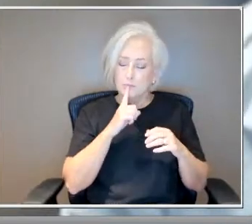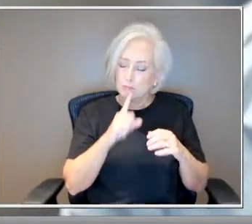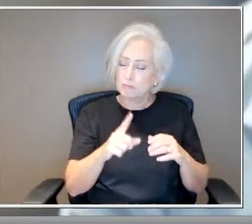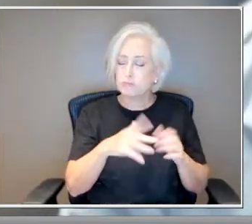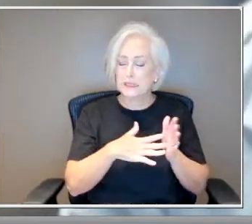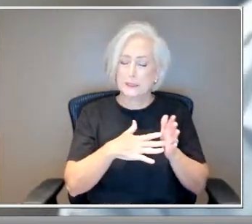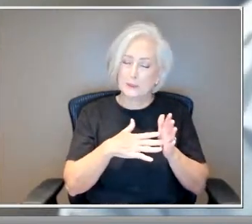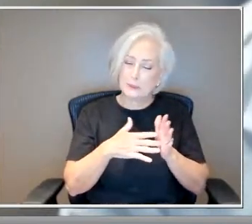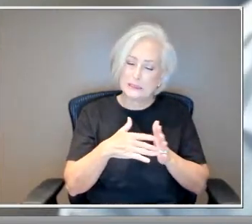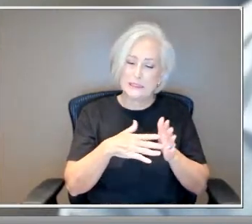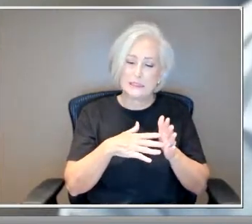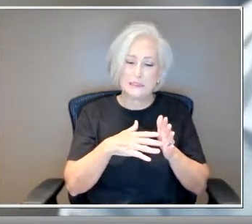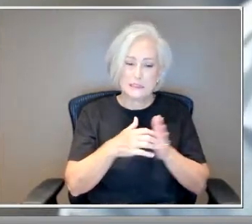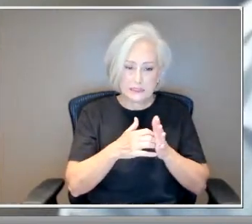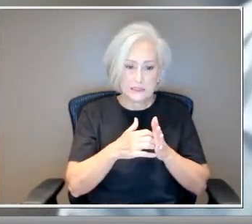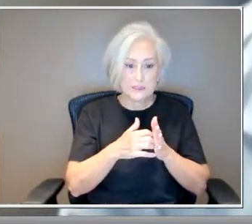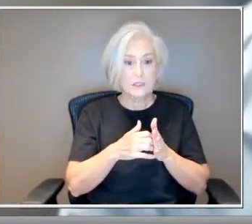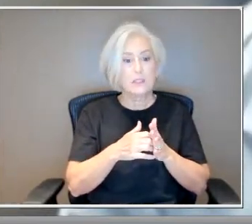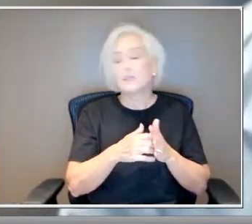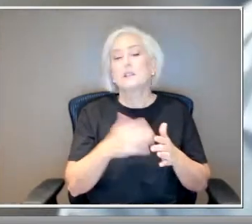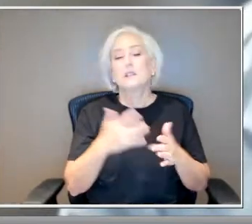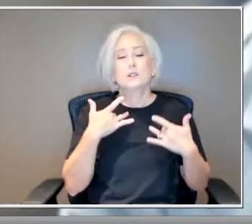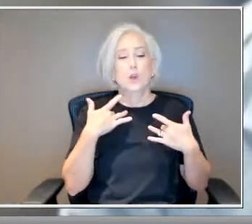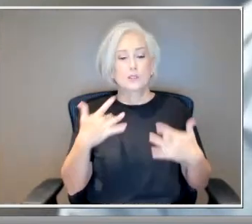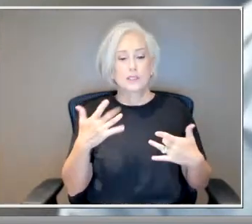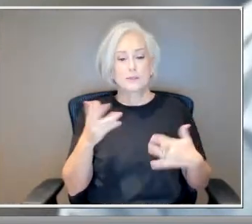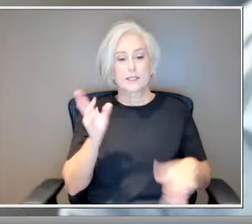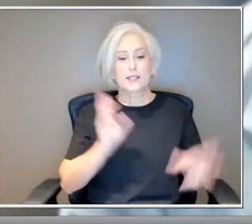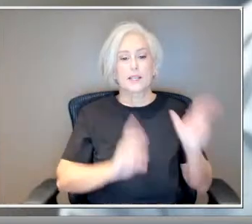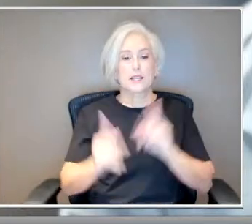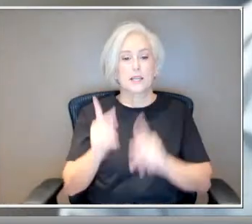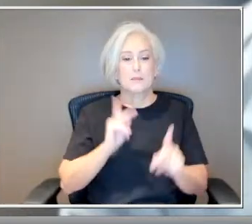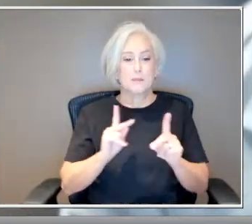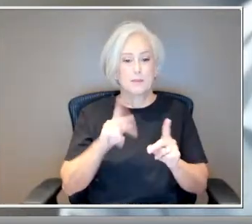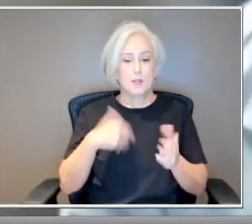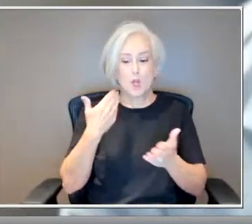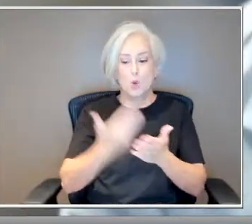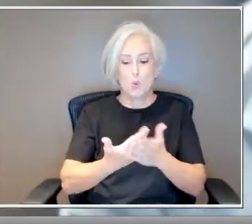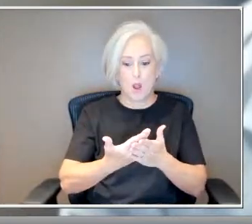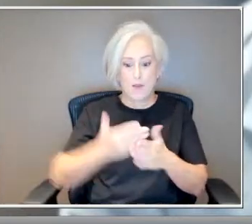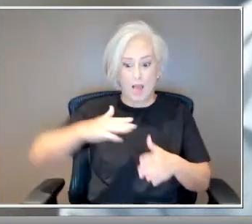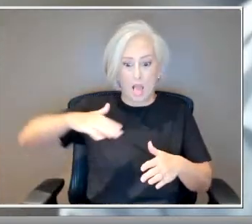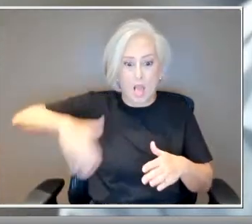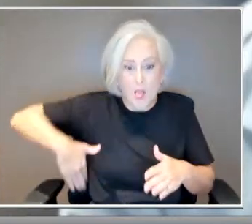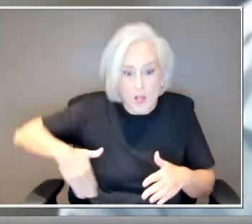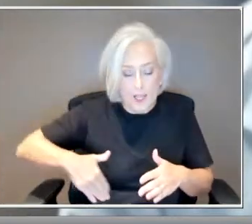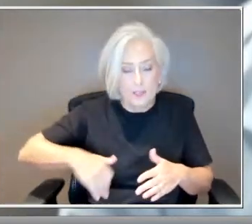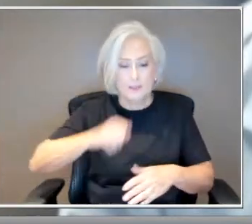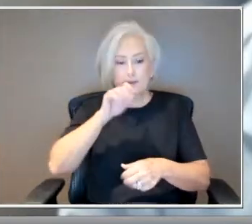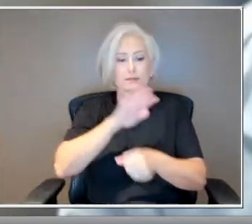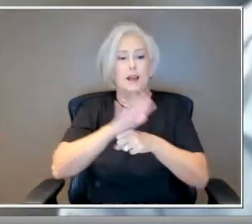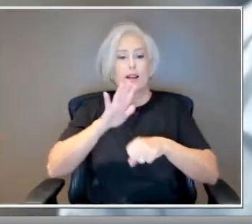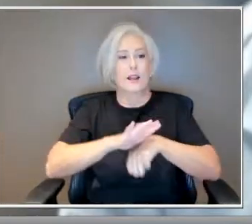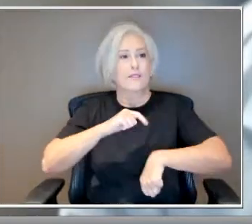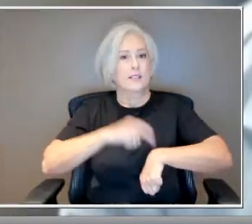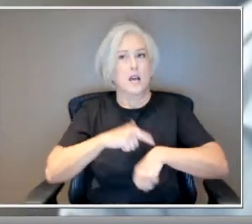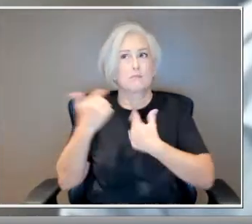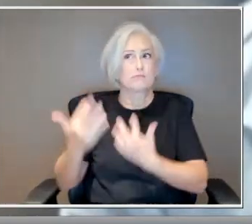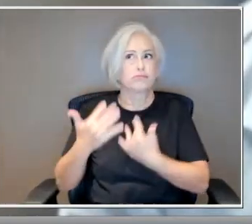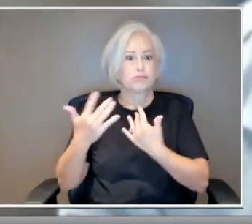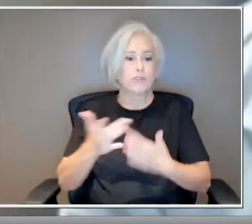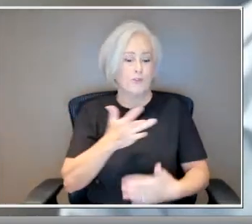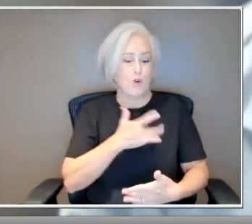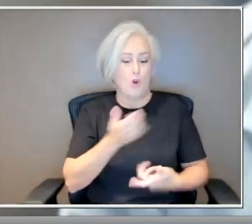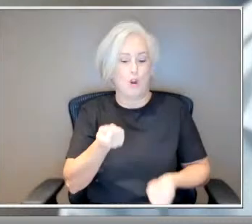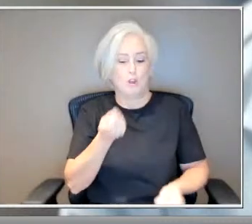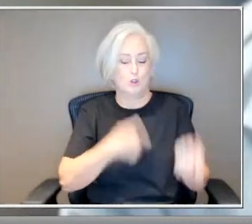is generally people who come very weak, very late, don't have time to wait for transplant. But also other social